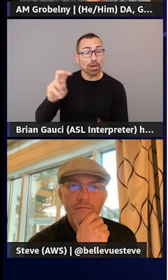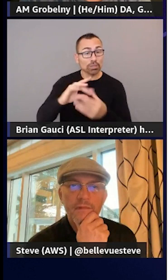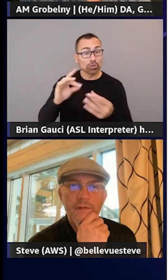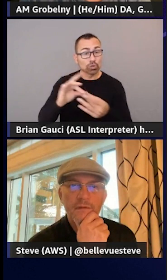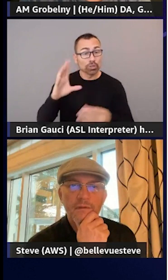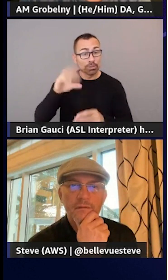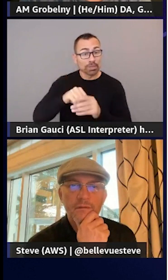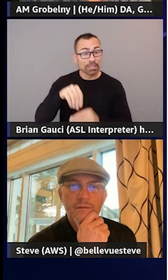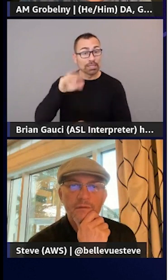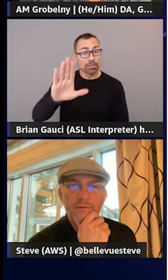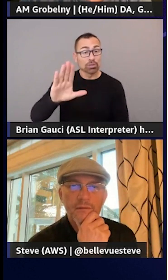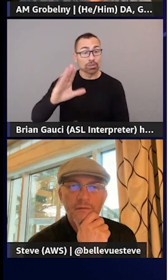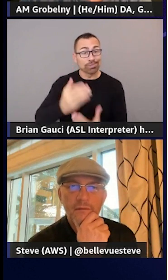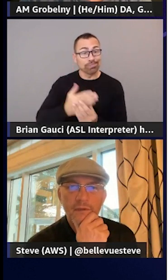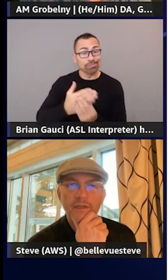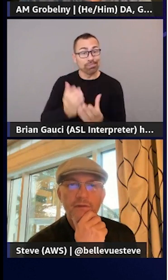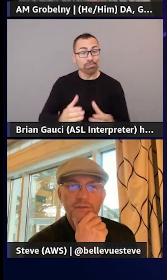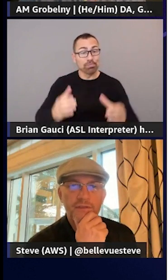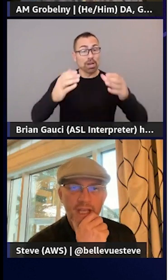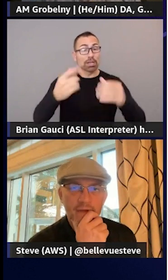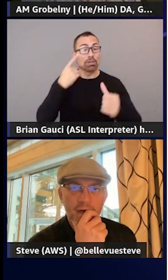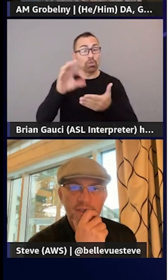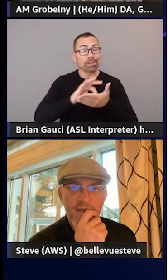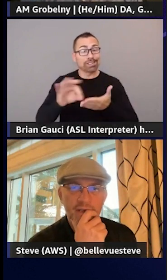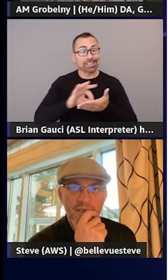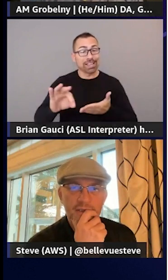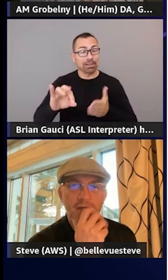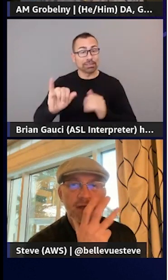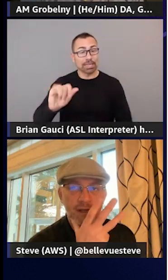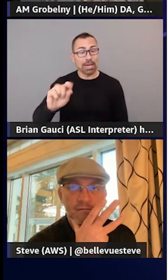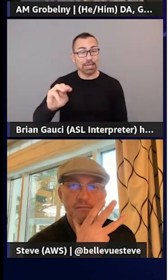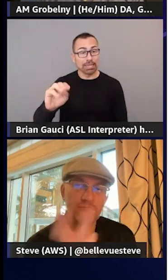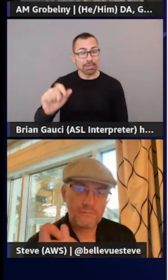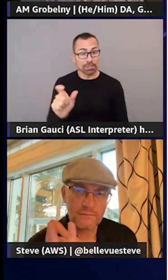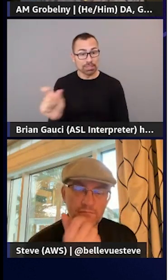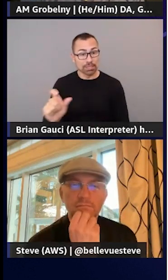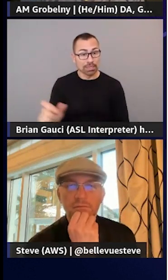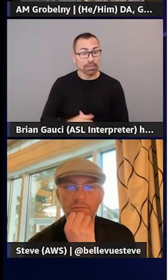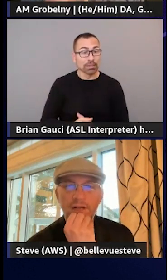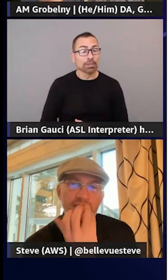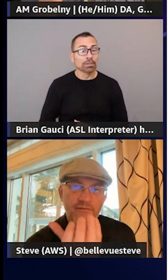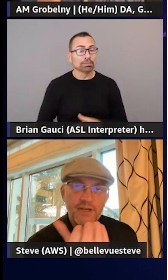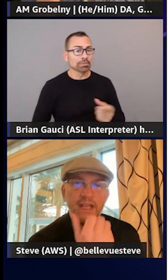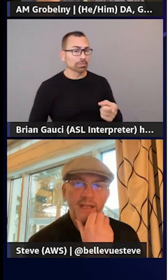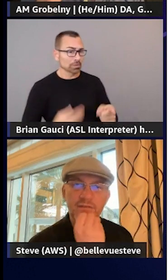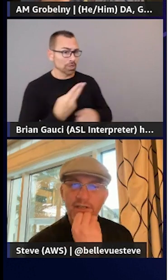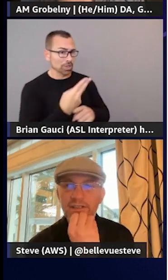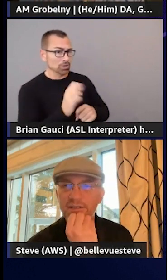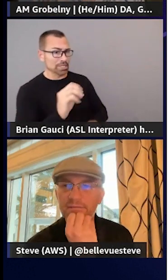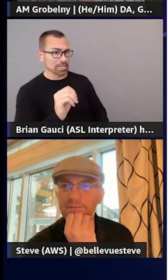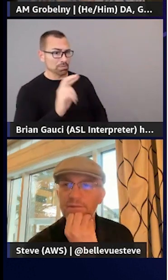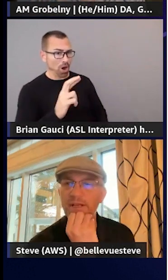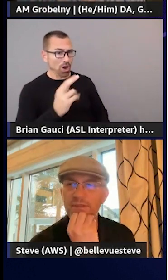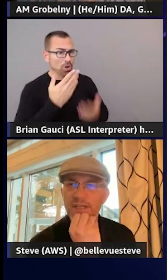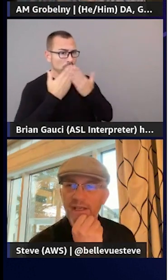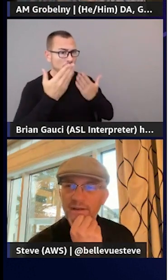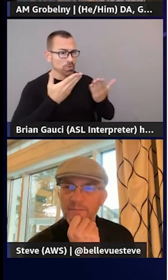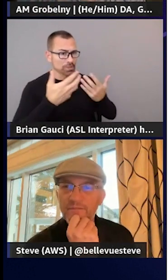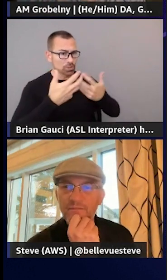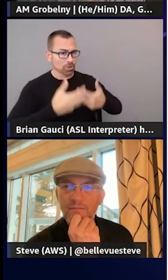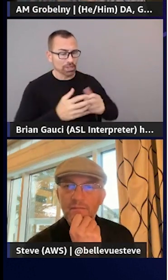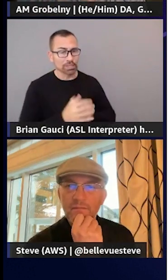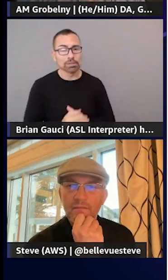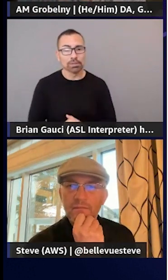count elements. And use EMR serverless. Okay. Yeah. Well, that free thing, right? So we may as well take